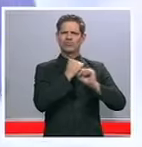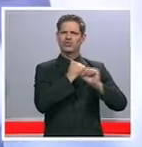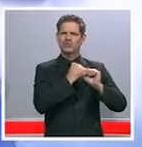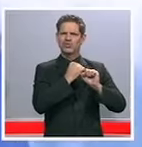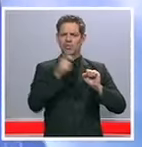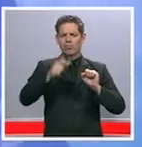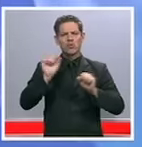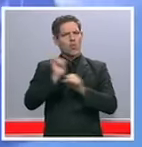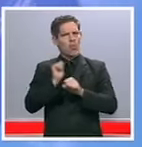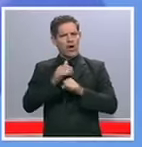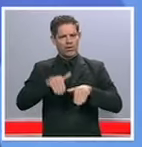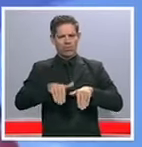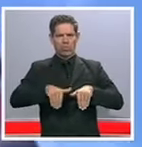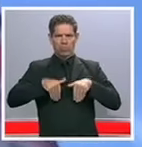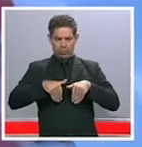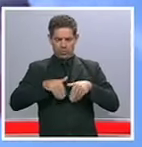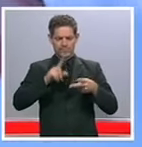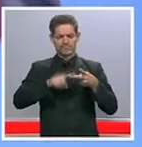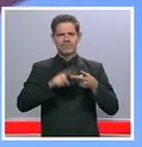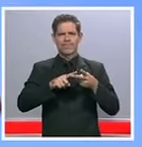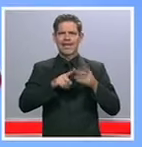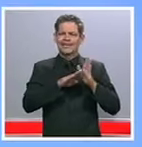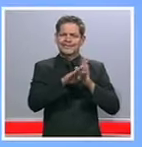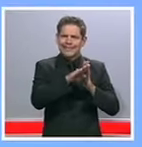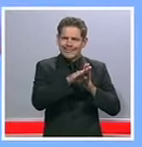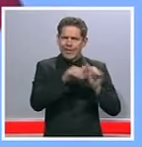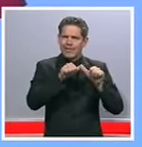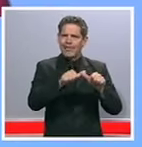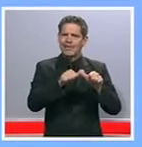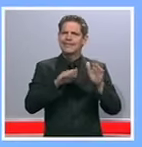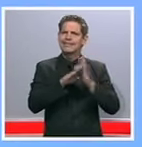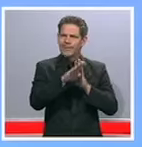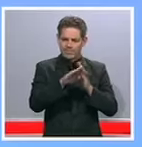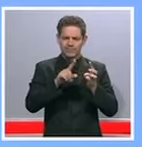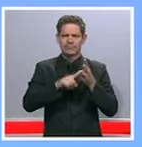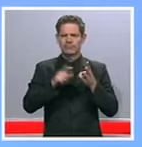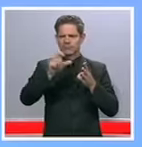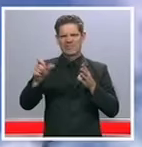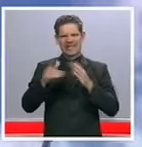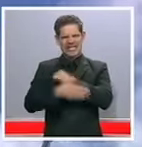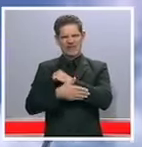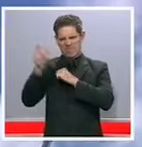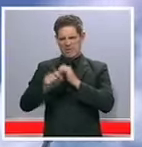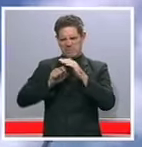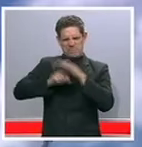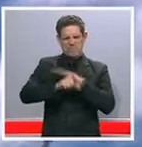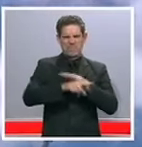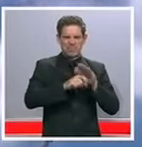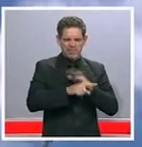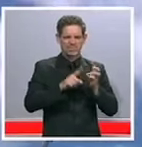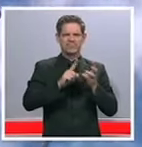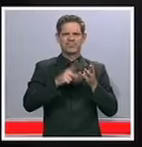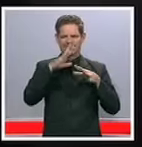workplace. Other pressing issues include sustainable development, global warming and the refugee crisis, as well as anti-terror